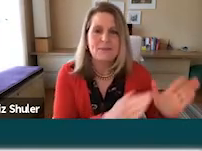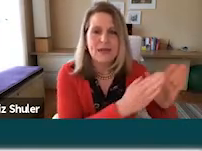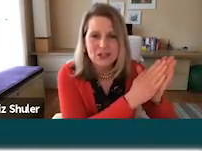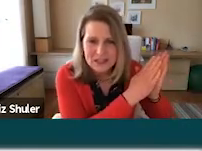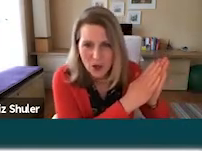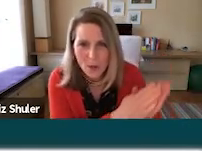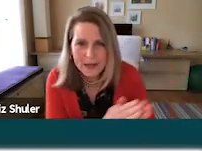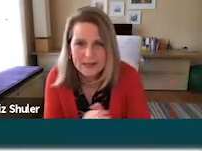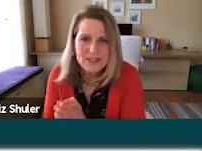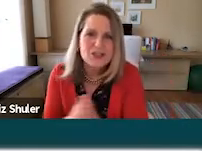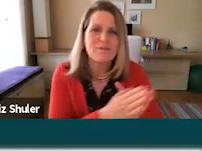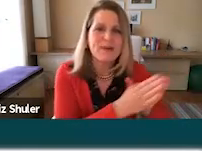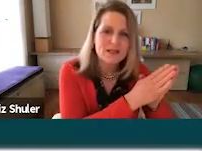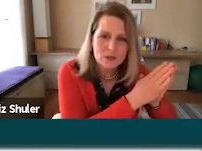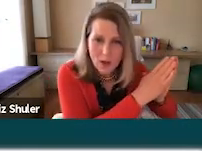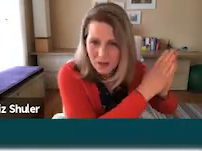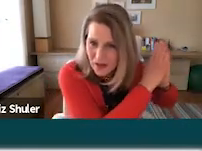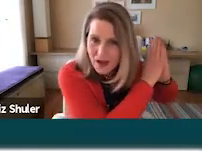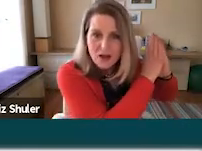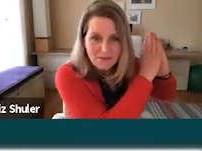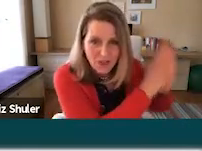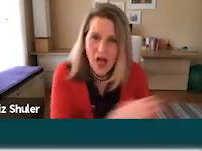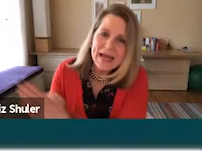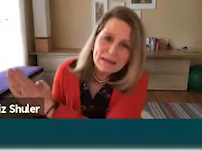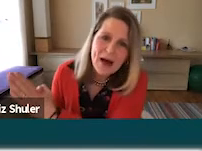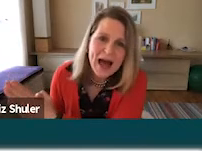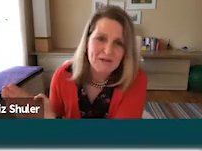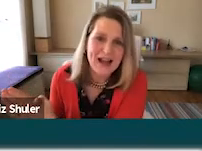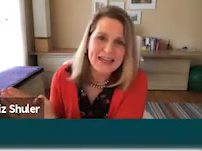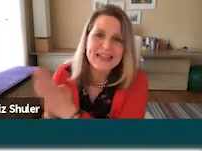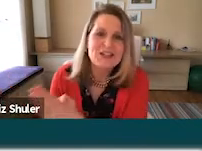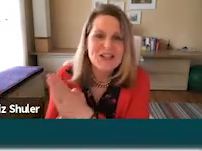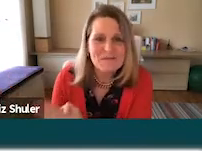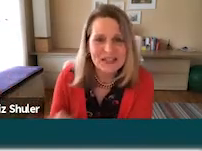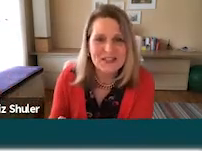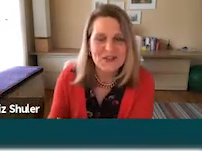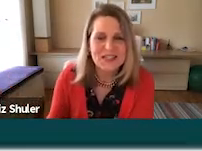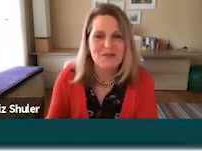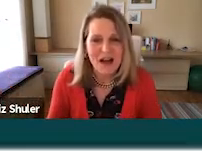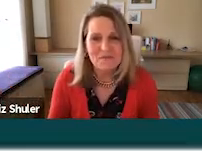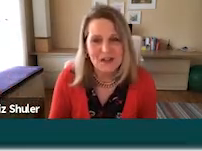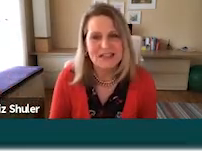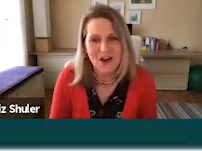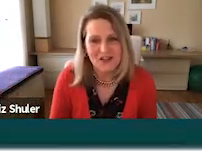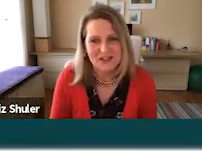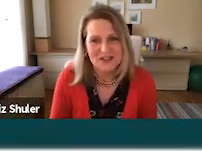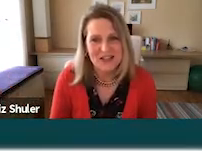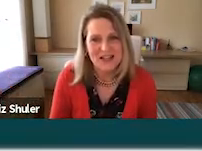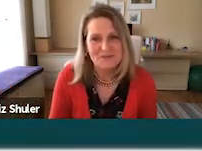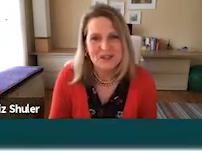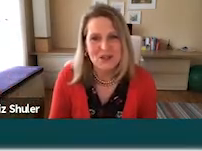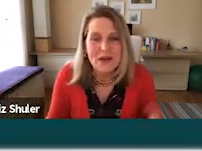as the animation is going, this is Jeff Bezos' wealth flying by, right? Each 10 pixels is $5